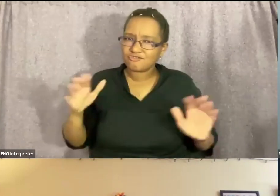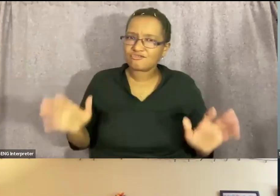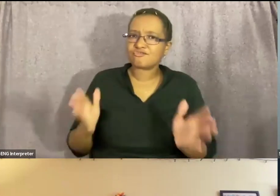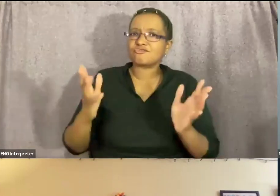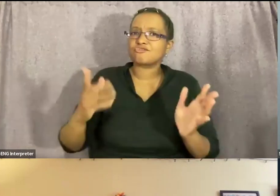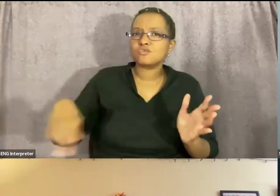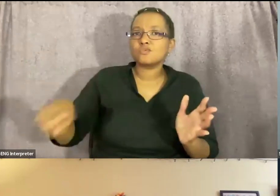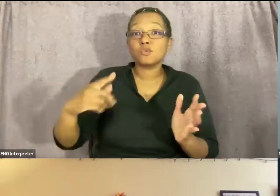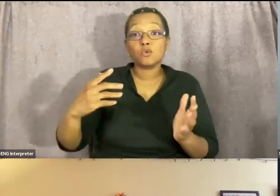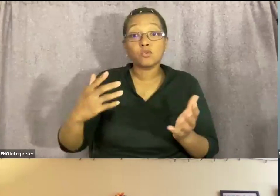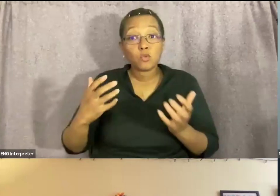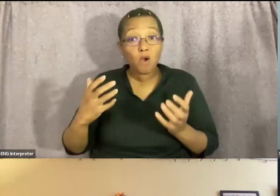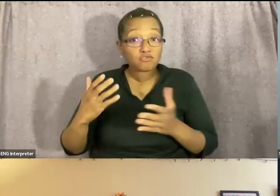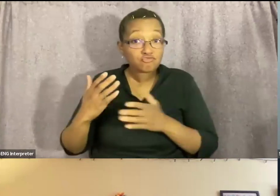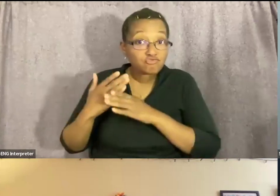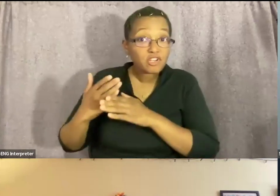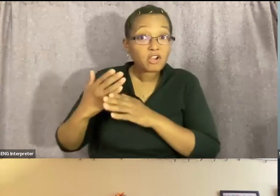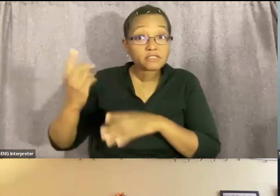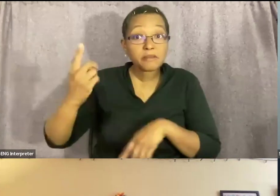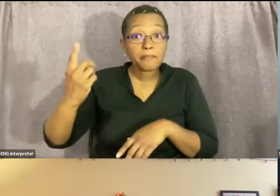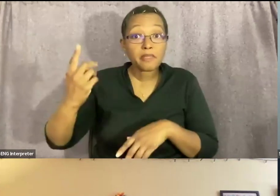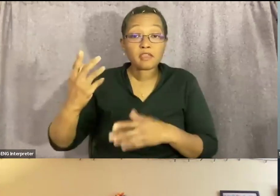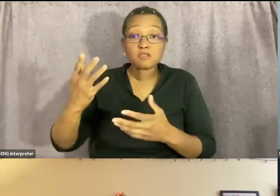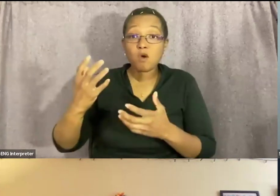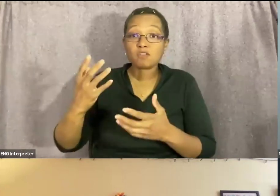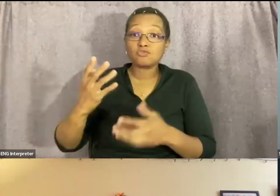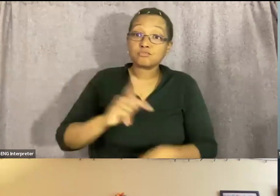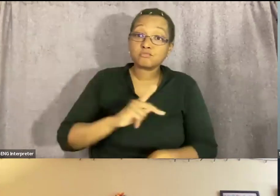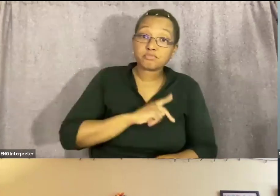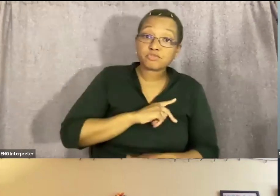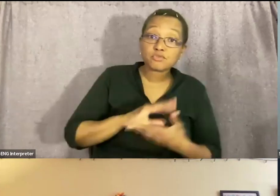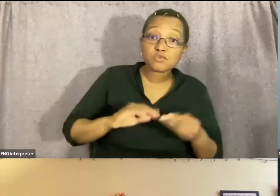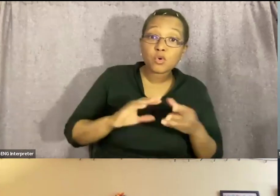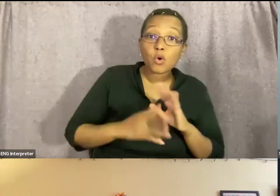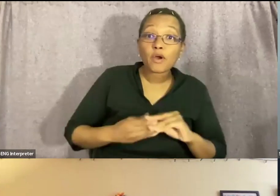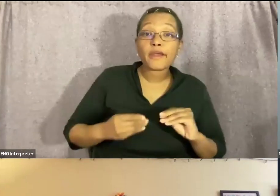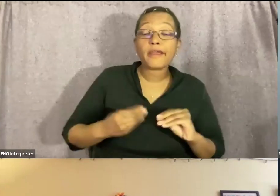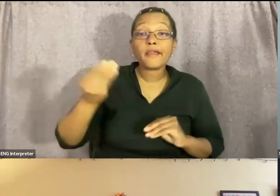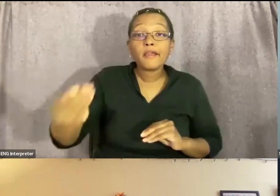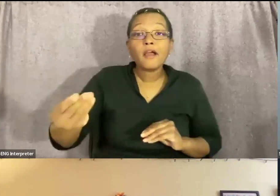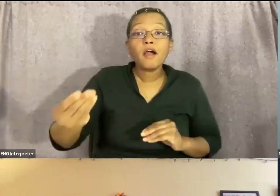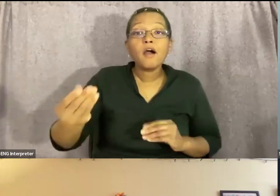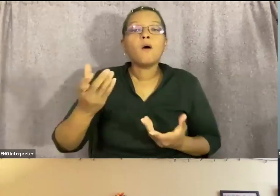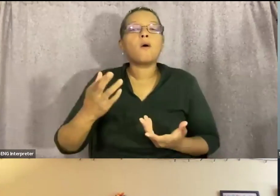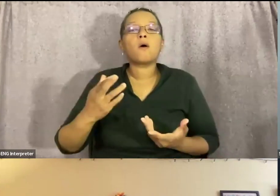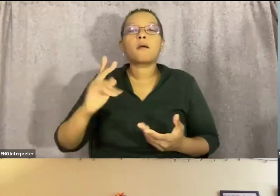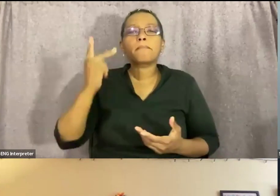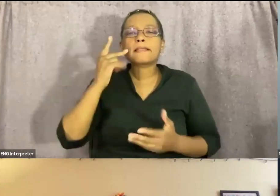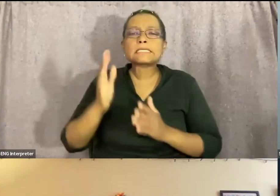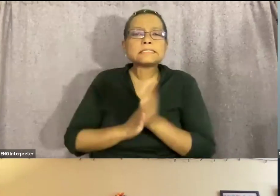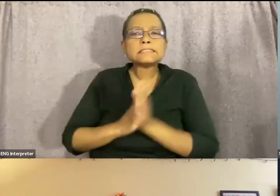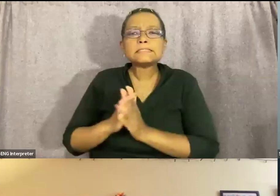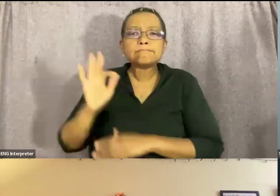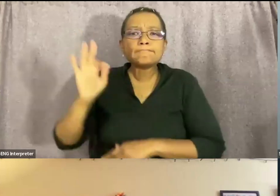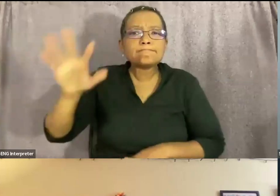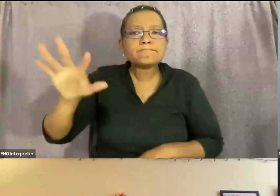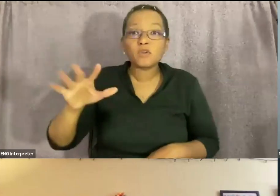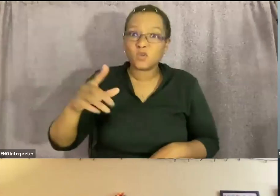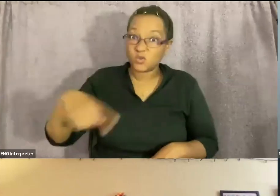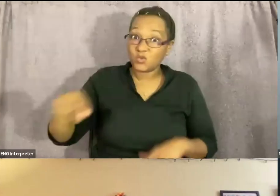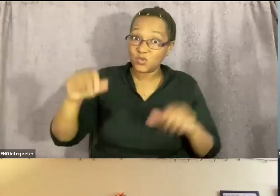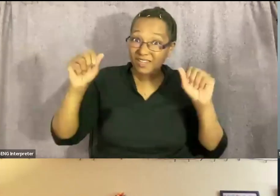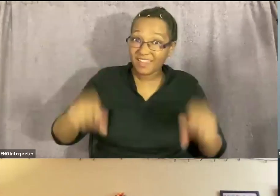feedback that folks have. But I also want to say, in terms of, I think sometimes when you're on a panel like this, you